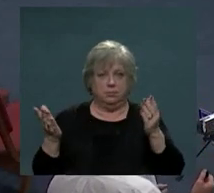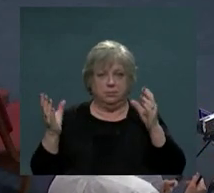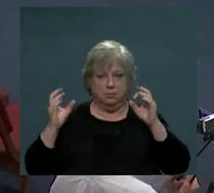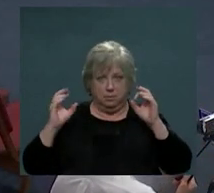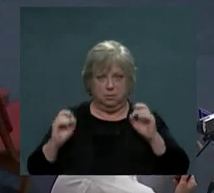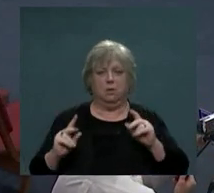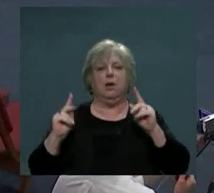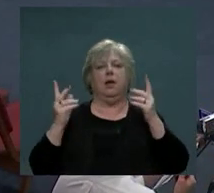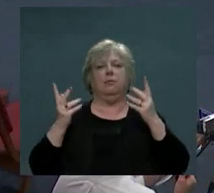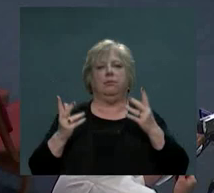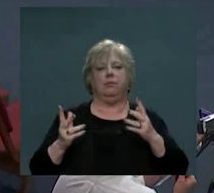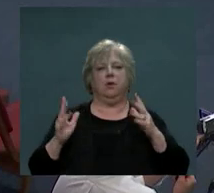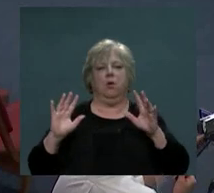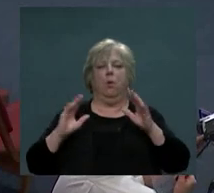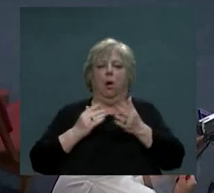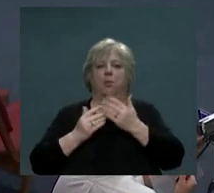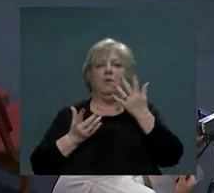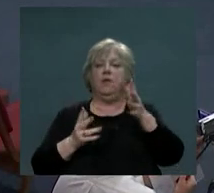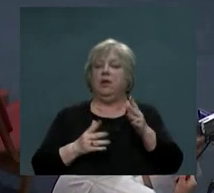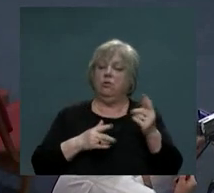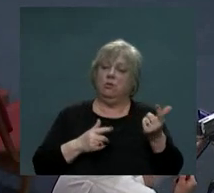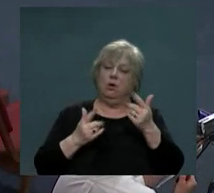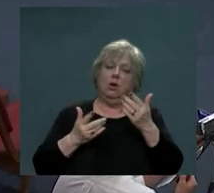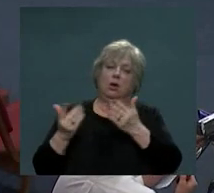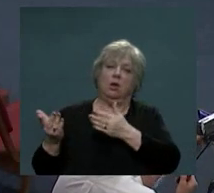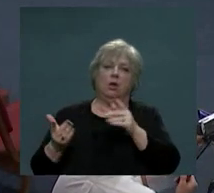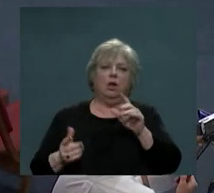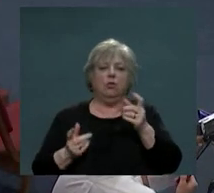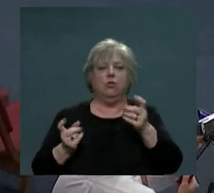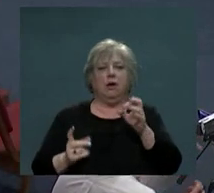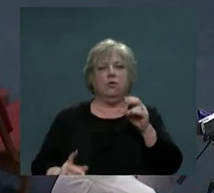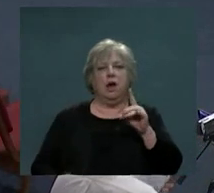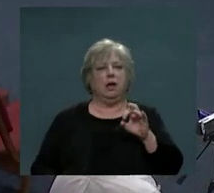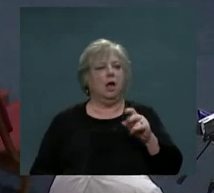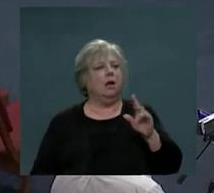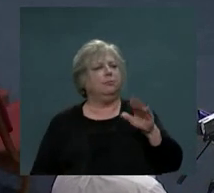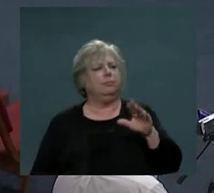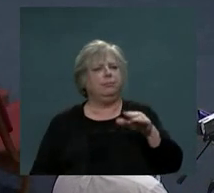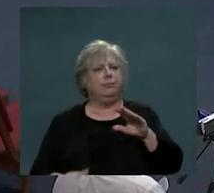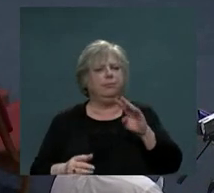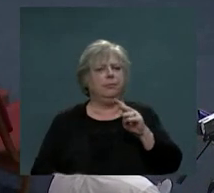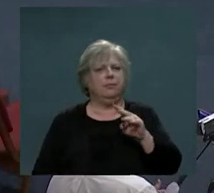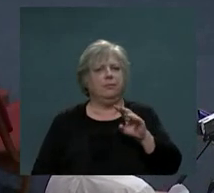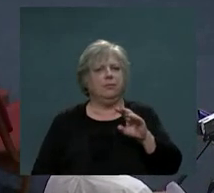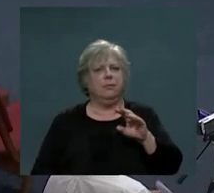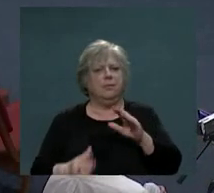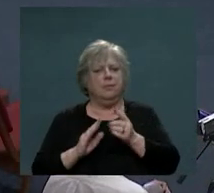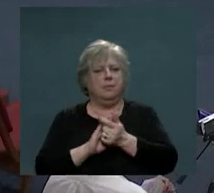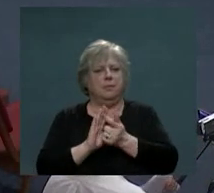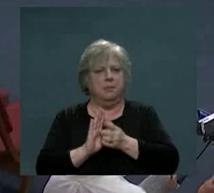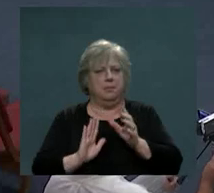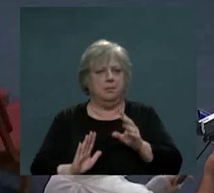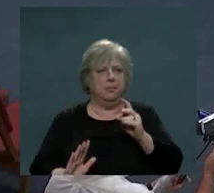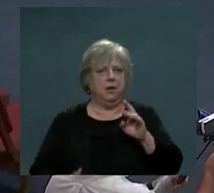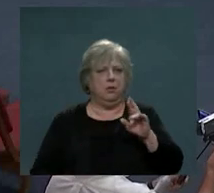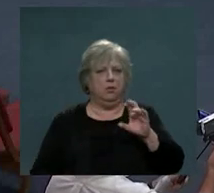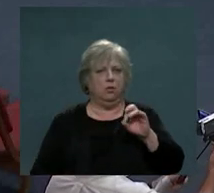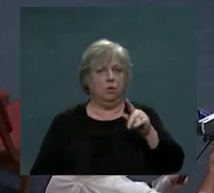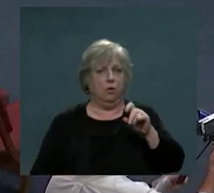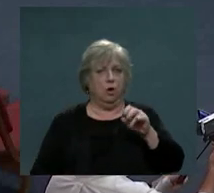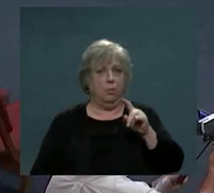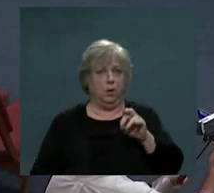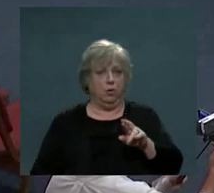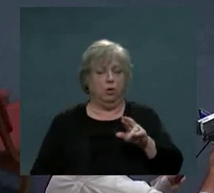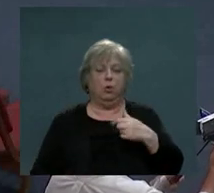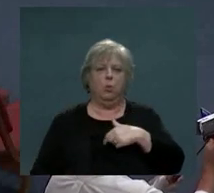Okay, we're about finished. Director Adcock, go ahead, please. Yes, Mr. Carpenter. We had a situation arise a few weeks